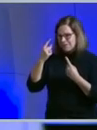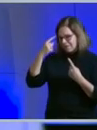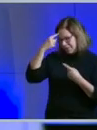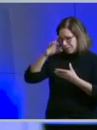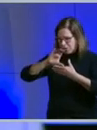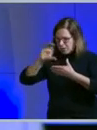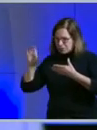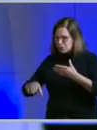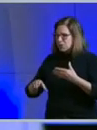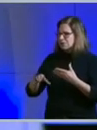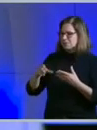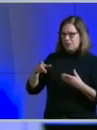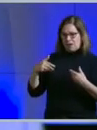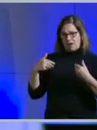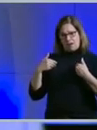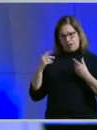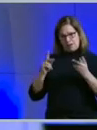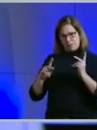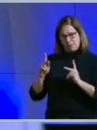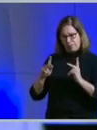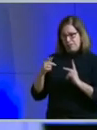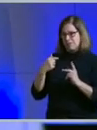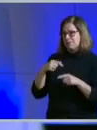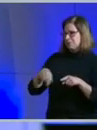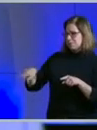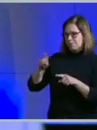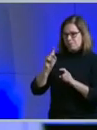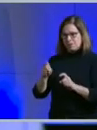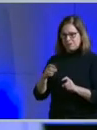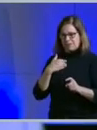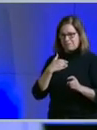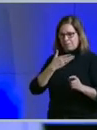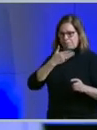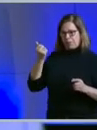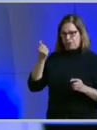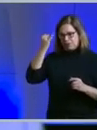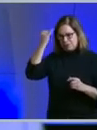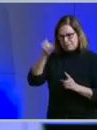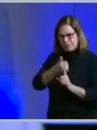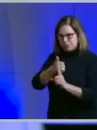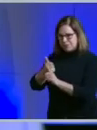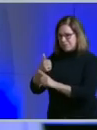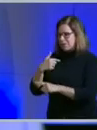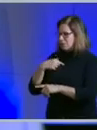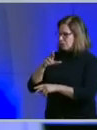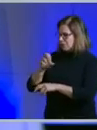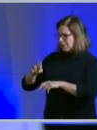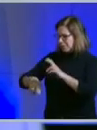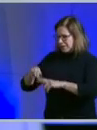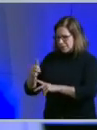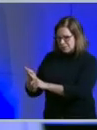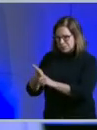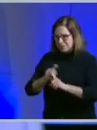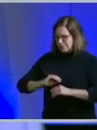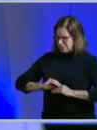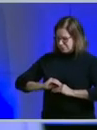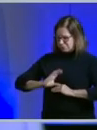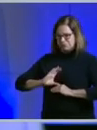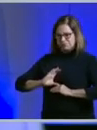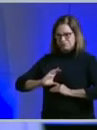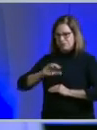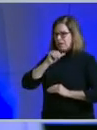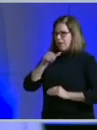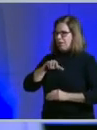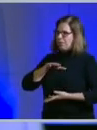that we do. And so we focus on helping young people to build their self-worth, self-esteem, self-respect,